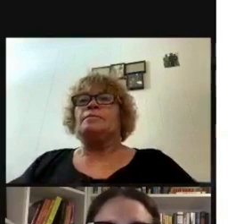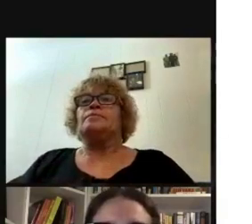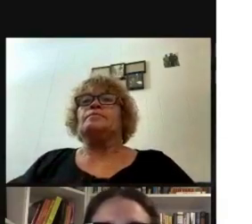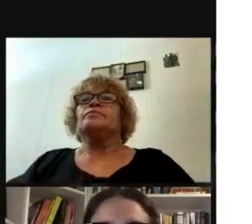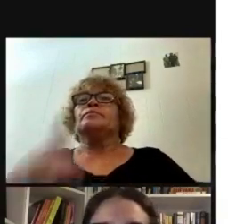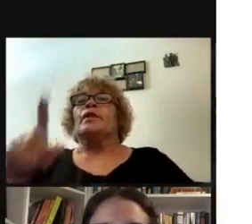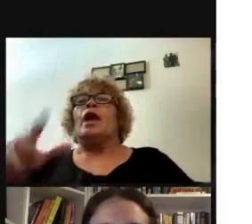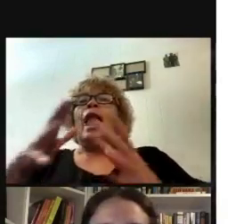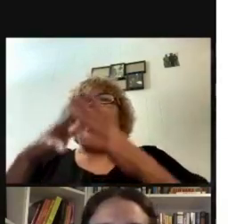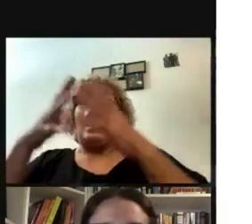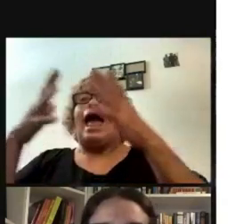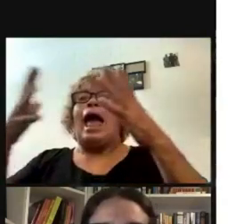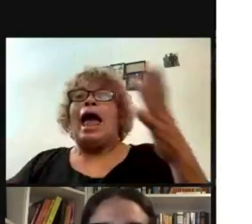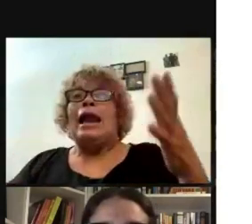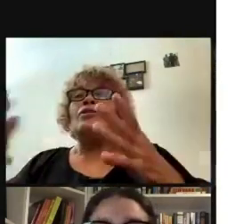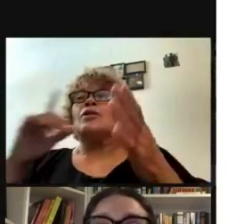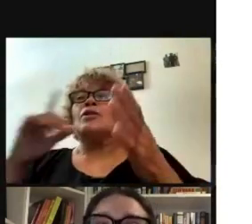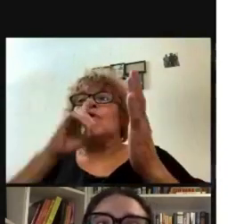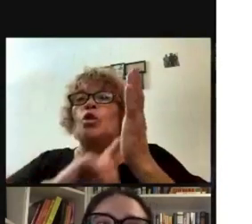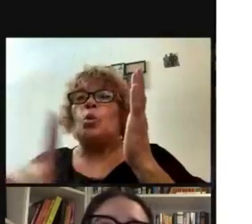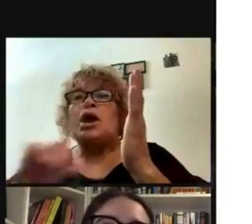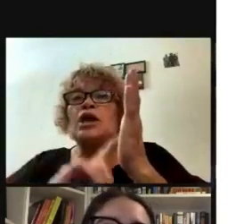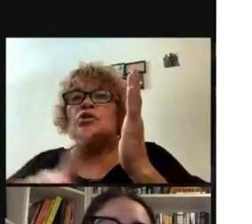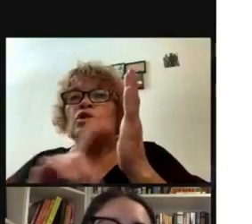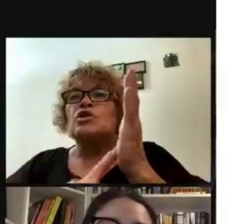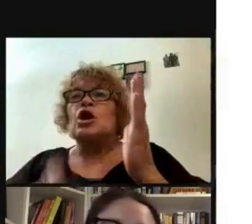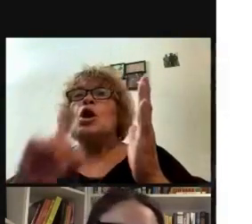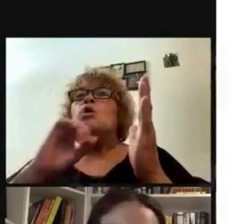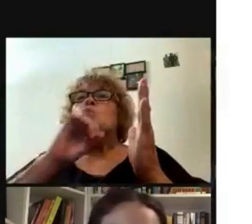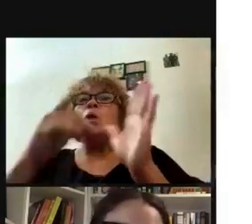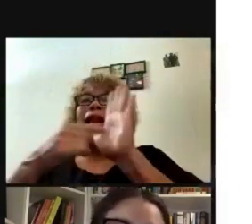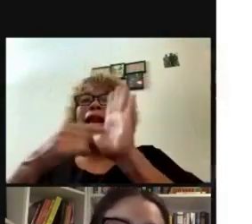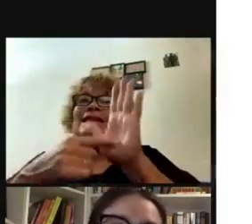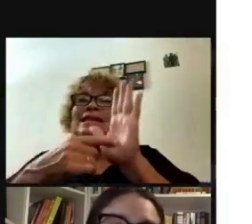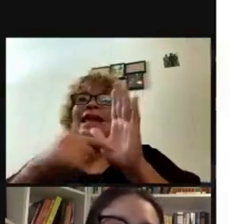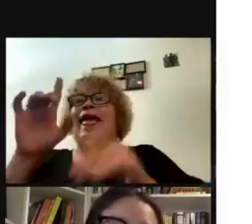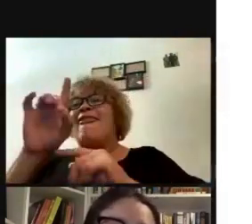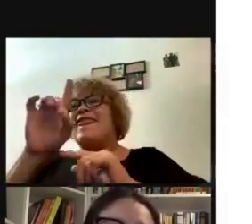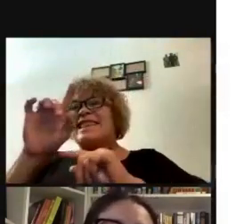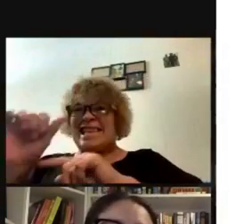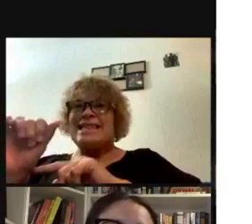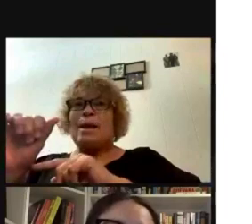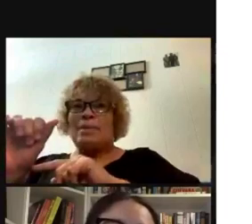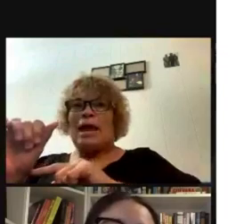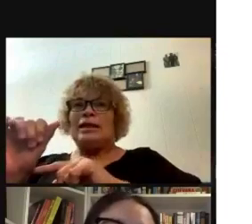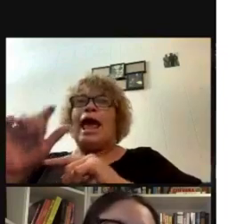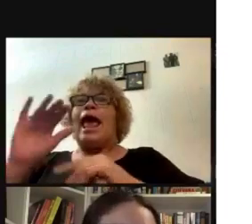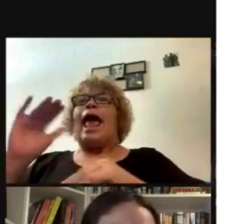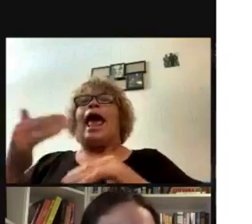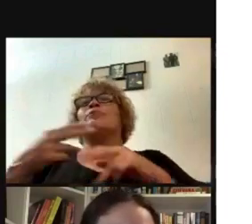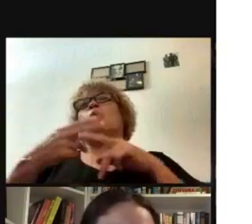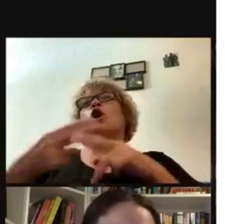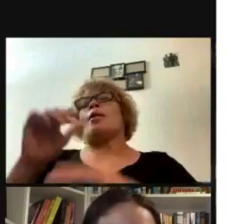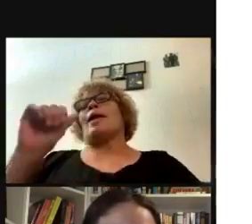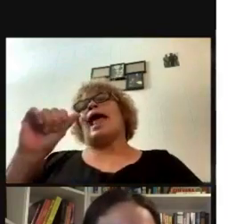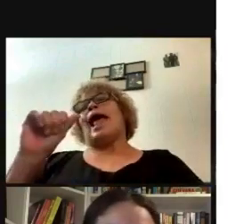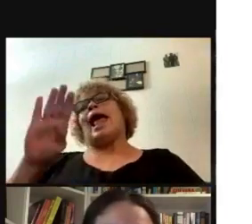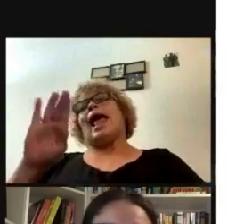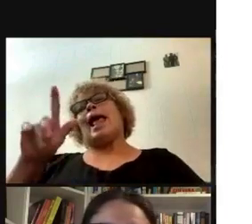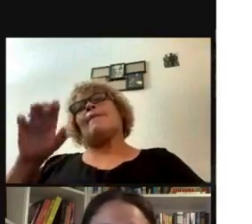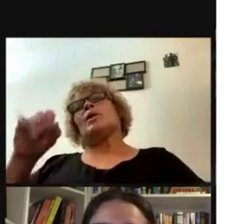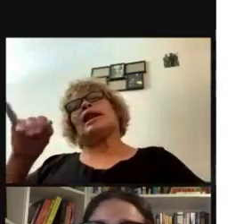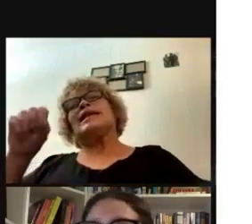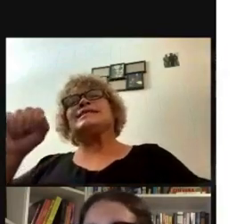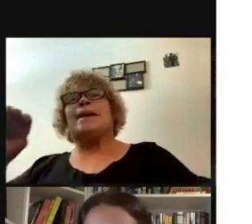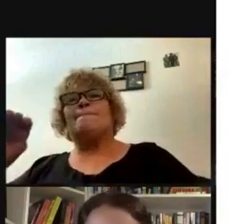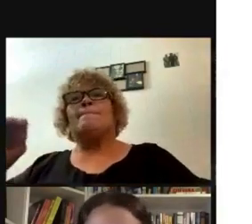And a lot of my research really highlights disability and ableism as key roles in eugenic